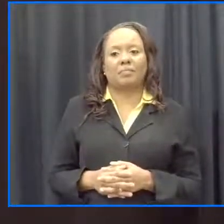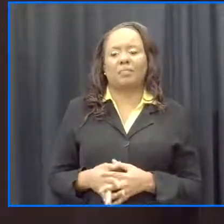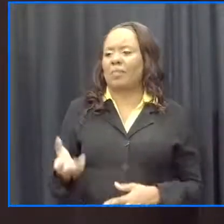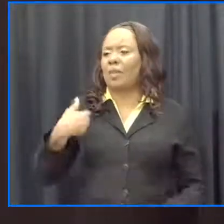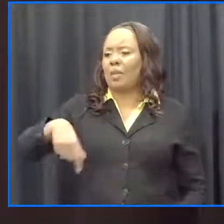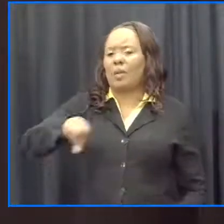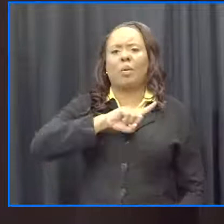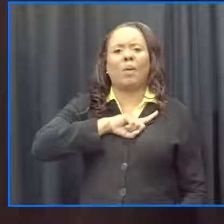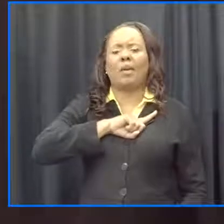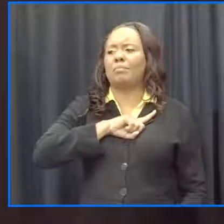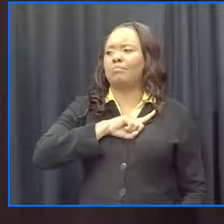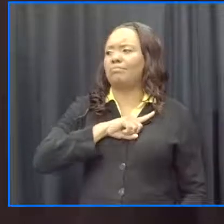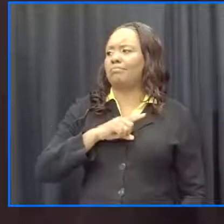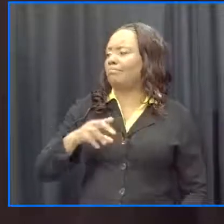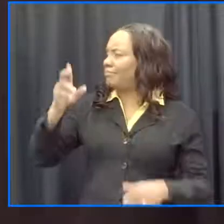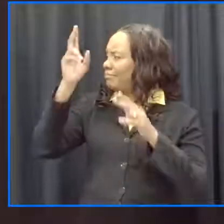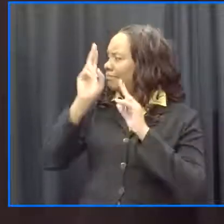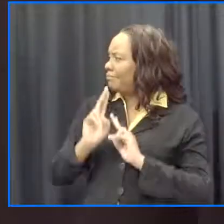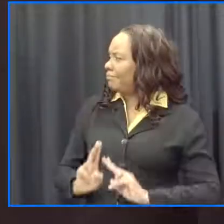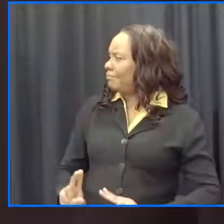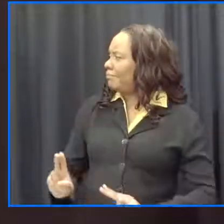We are honored that you have,